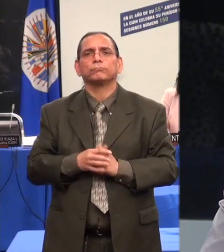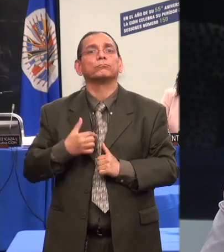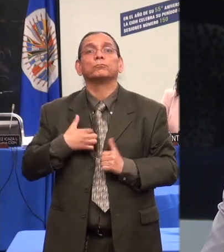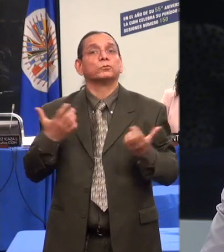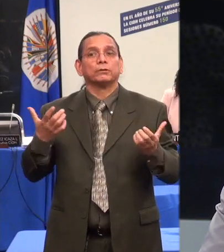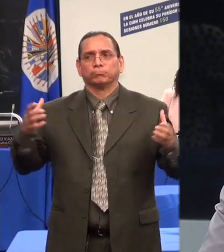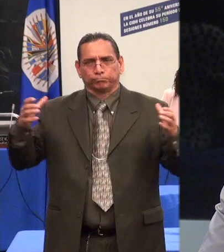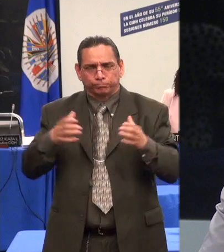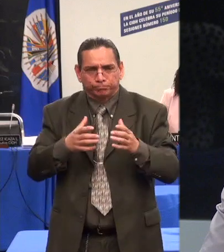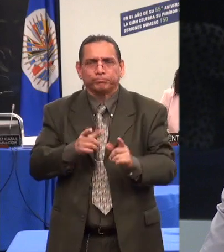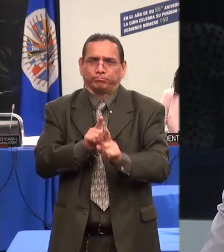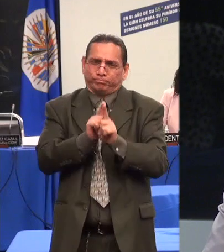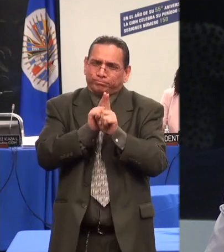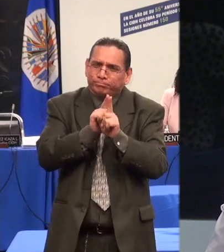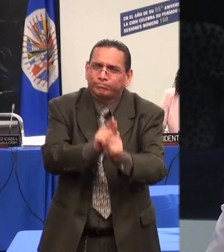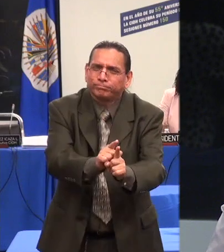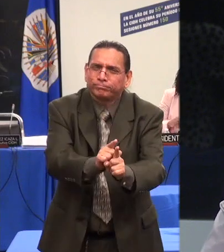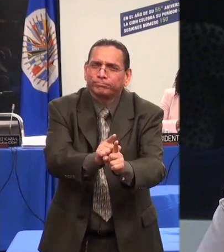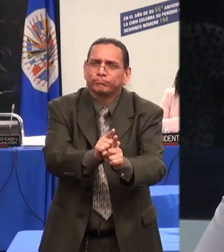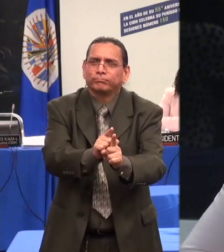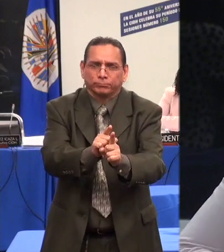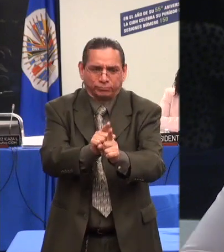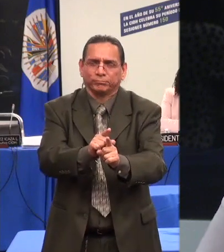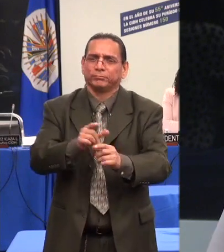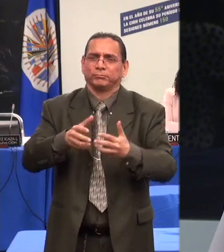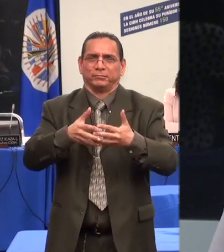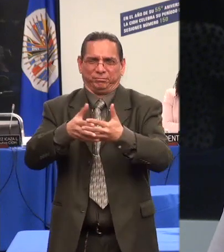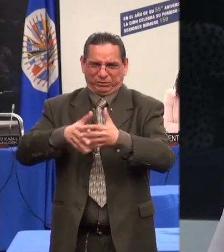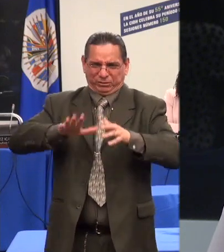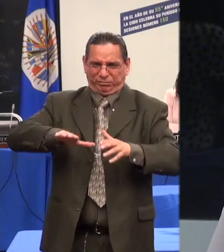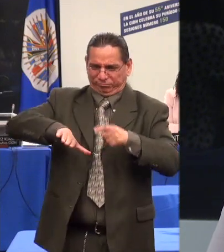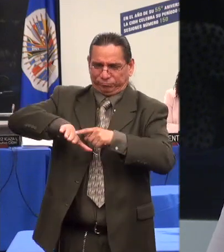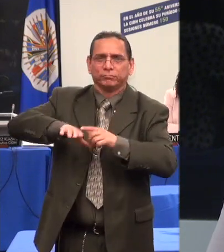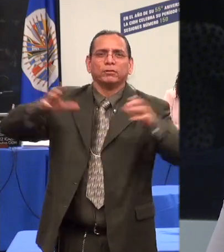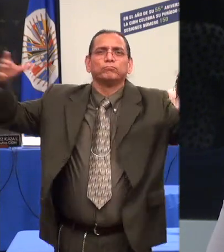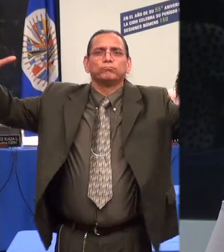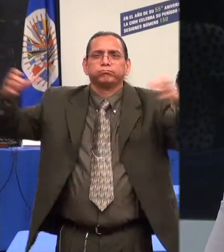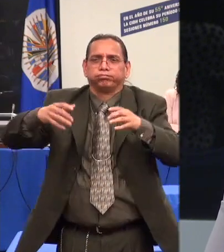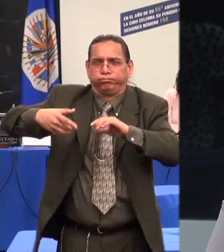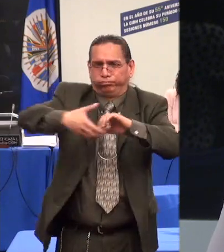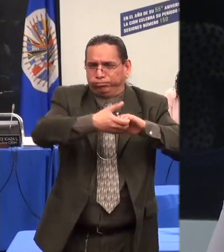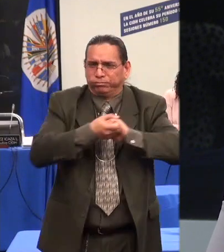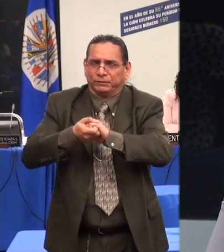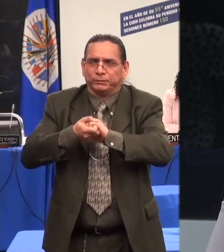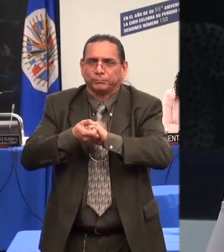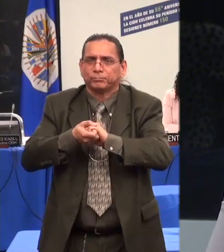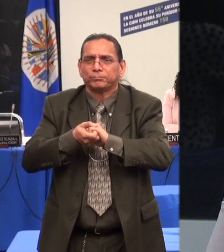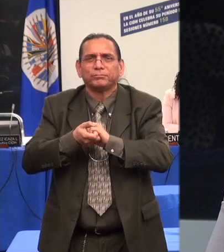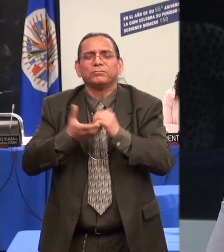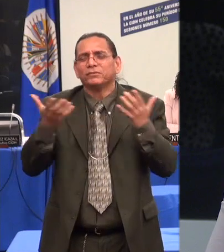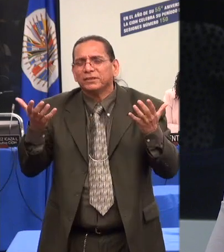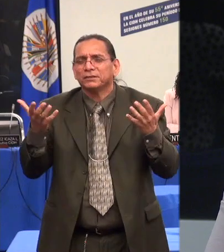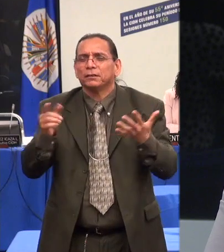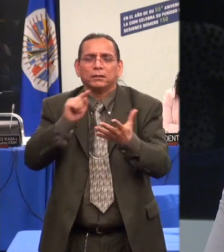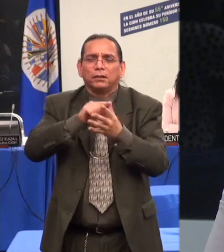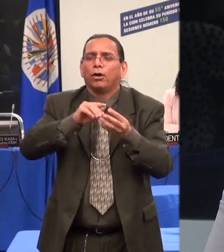Inter-American Convention on the Elimination of All Forms of Discrimination Against Persons with Disabilities.